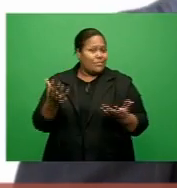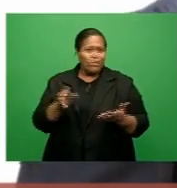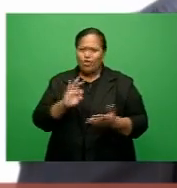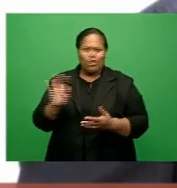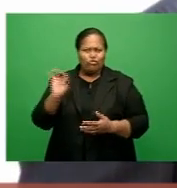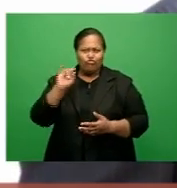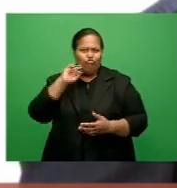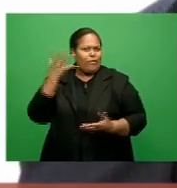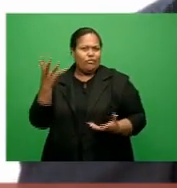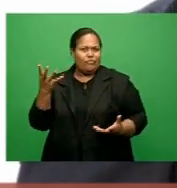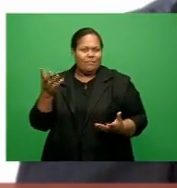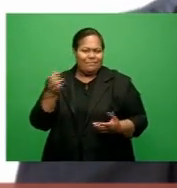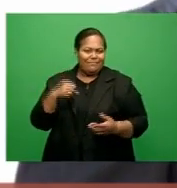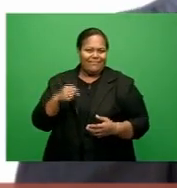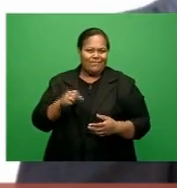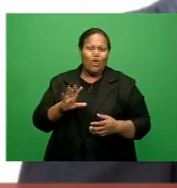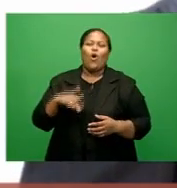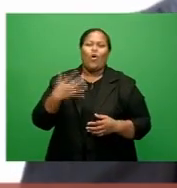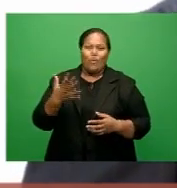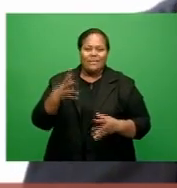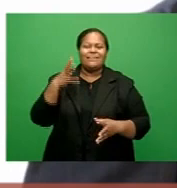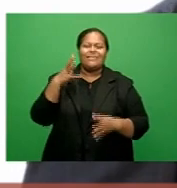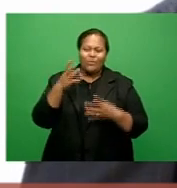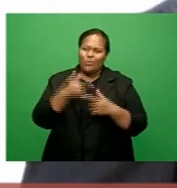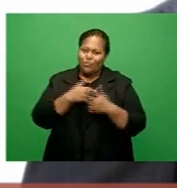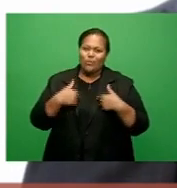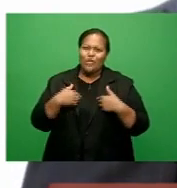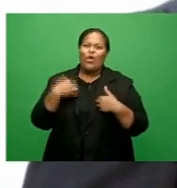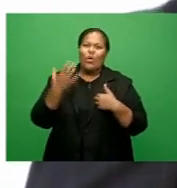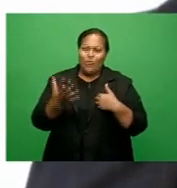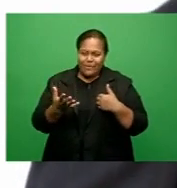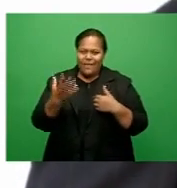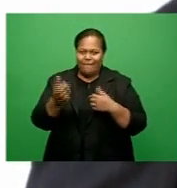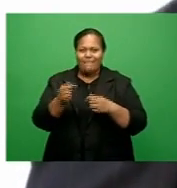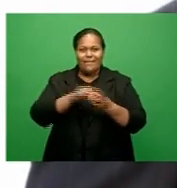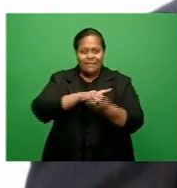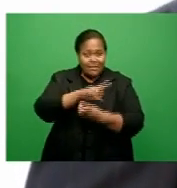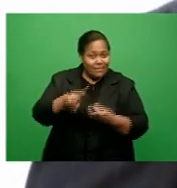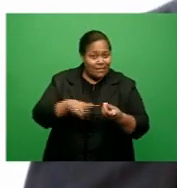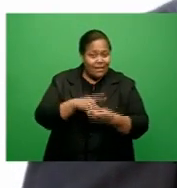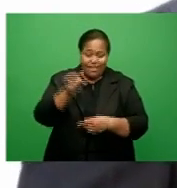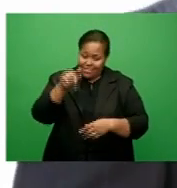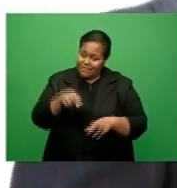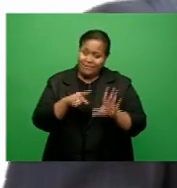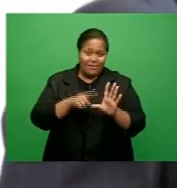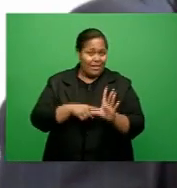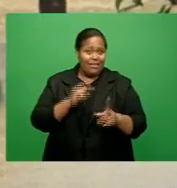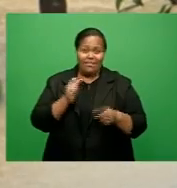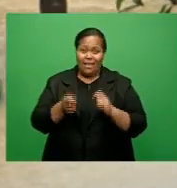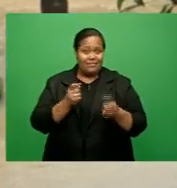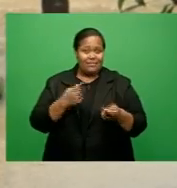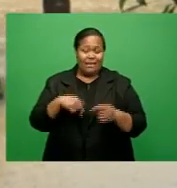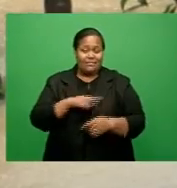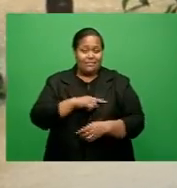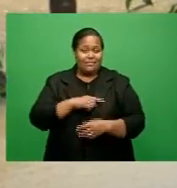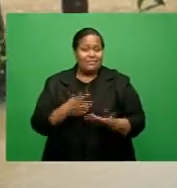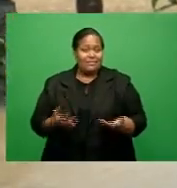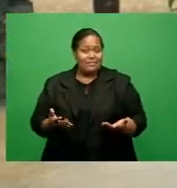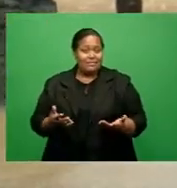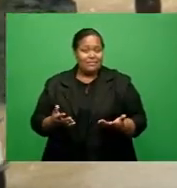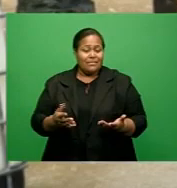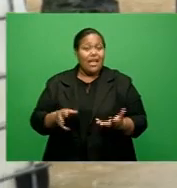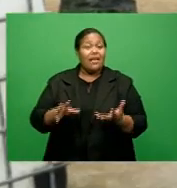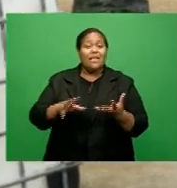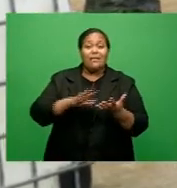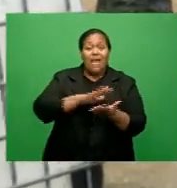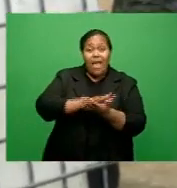disasters. This year, our ability to manage crisis was put to the absolute test. Cyclone